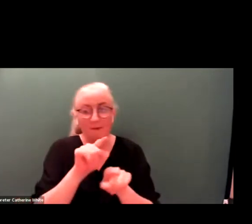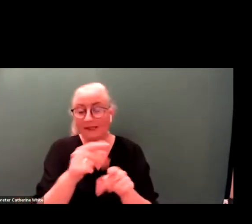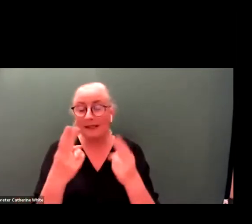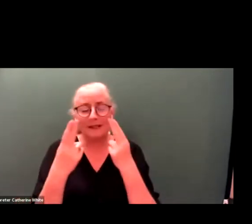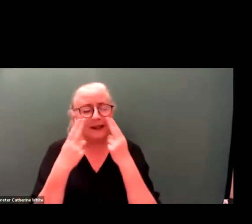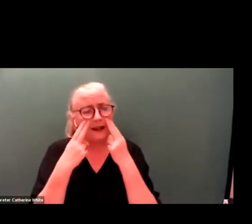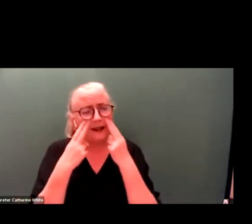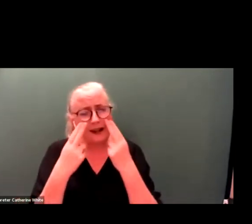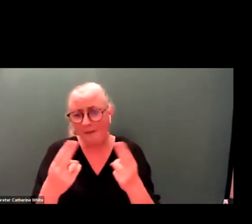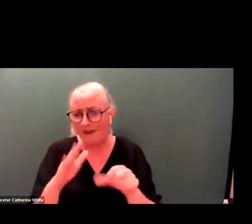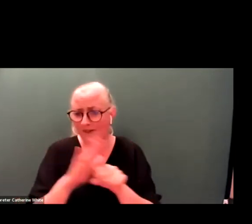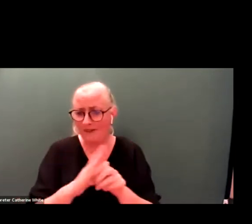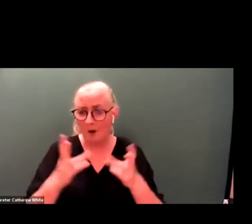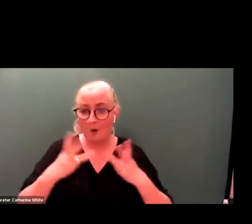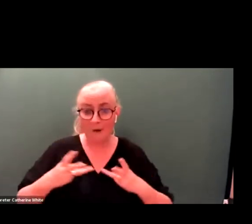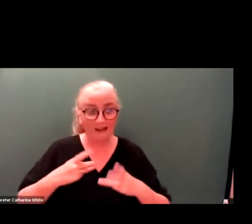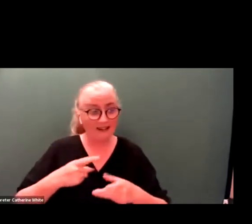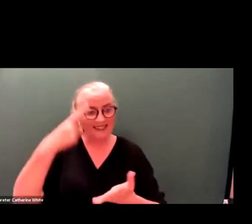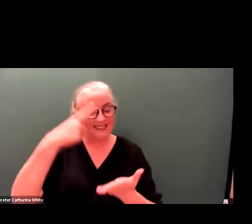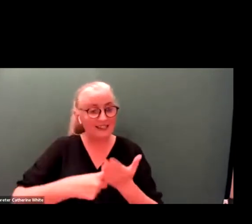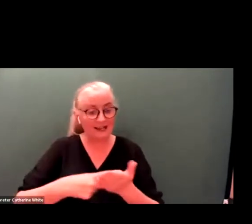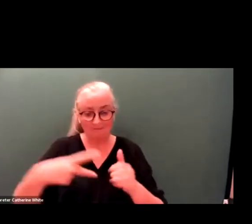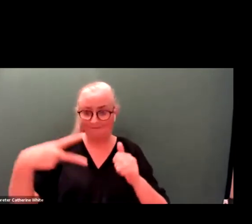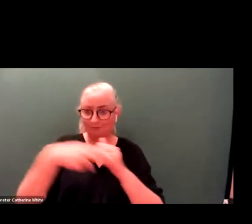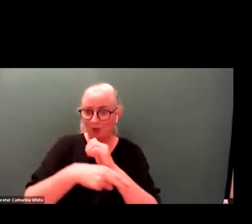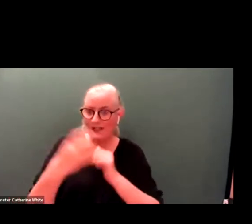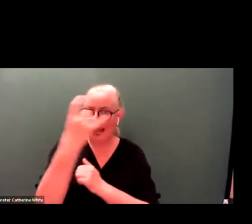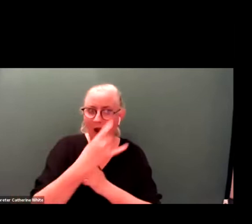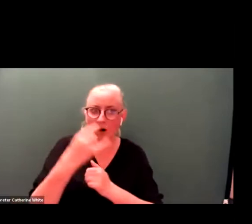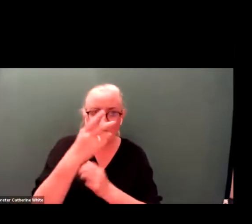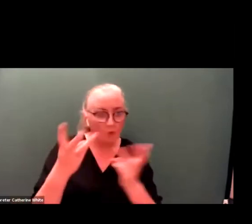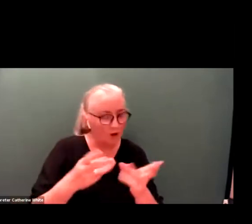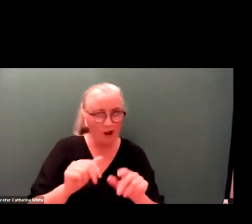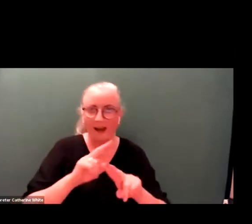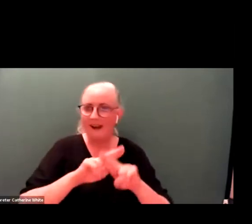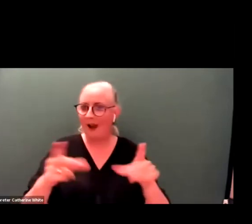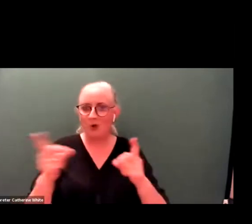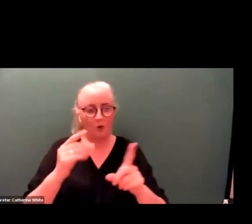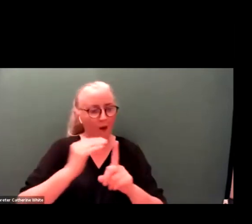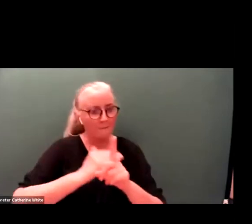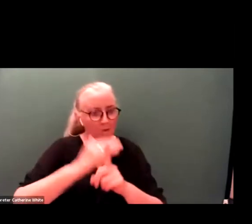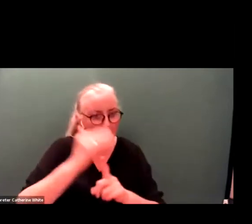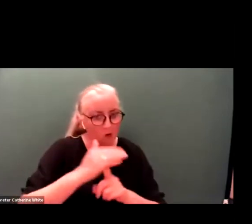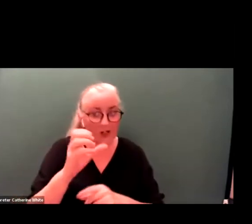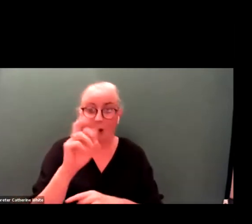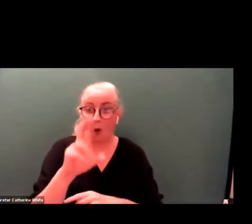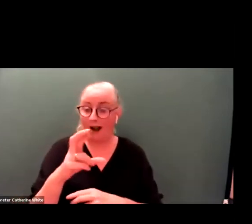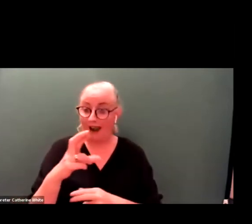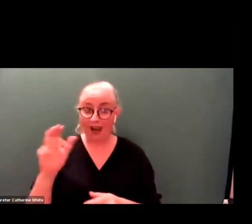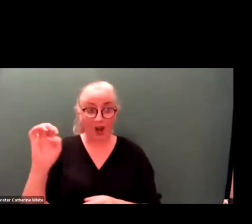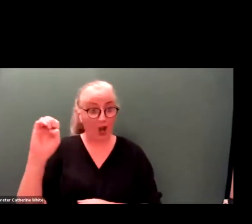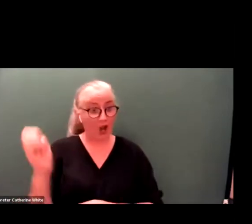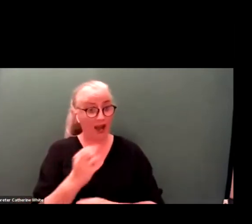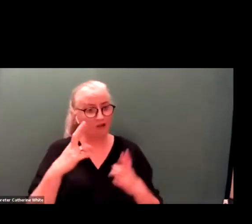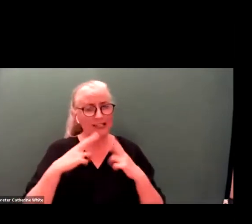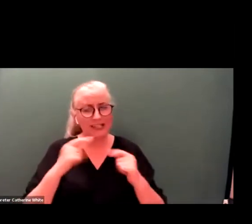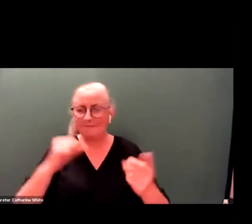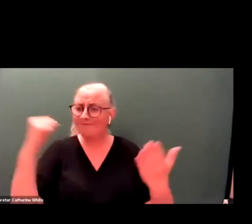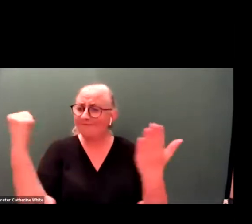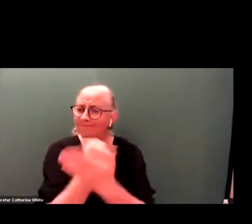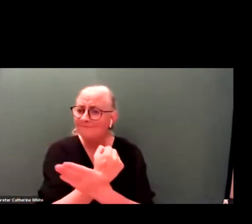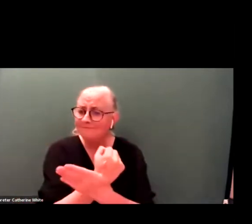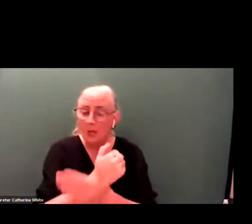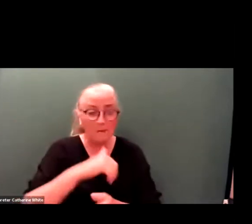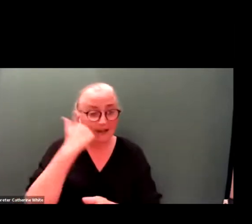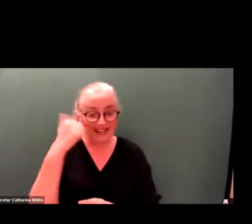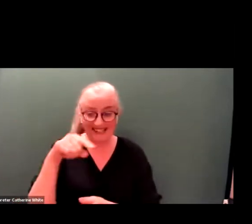factor in women deciding to cut back their hours at work, not going for promotion, or taking early retirement. And this is a shame because it coincides with the